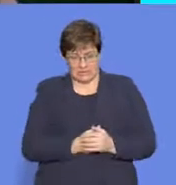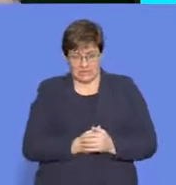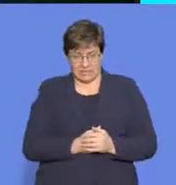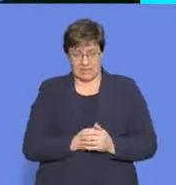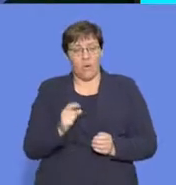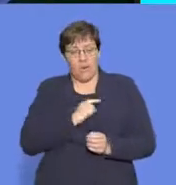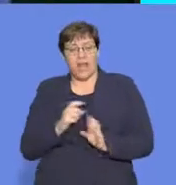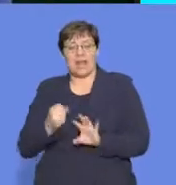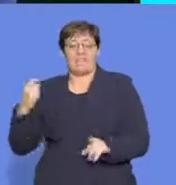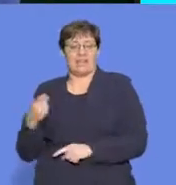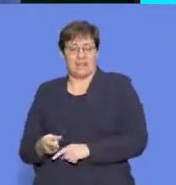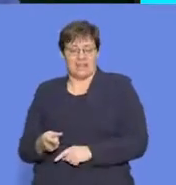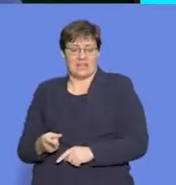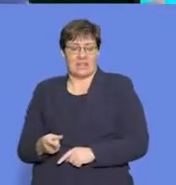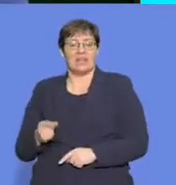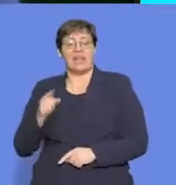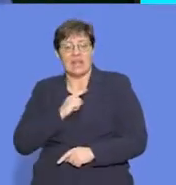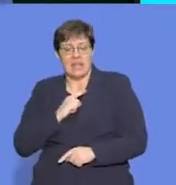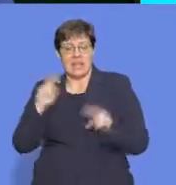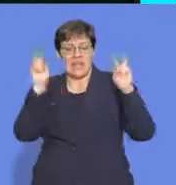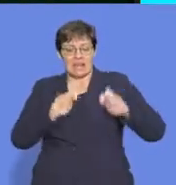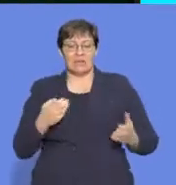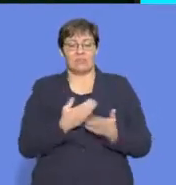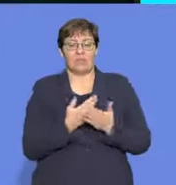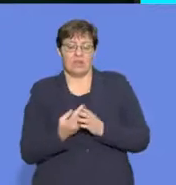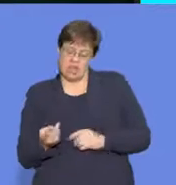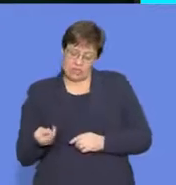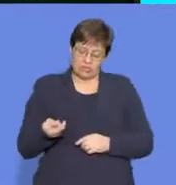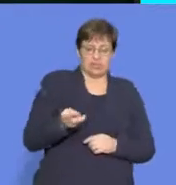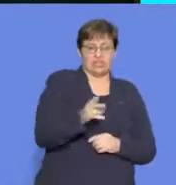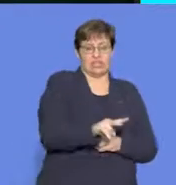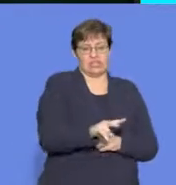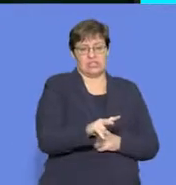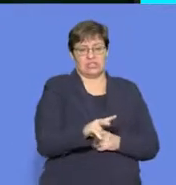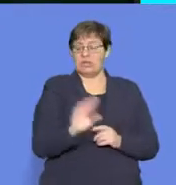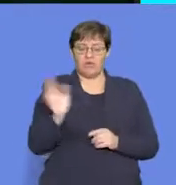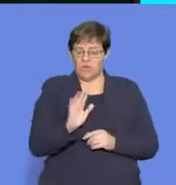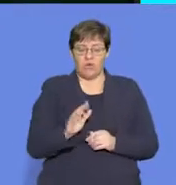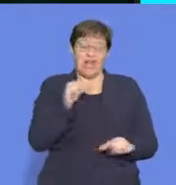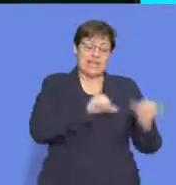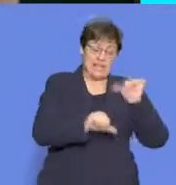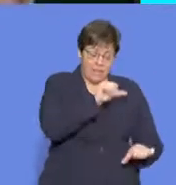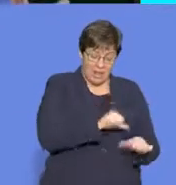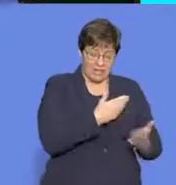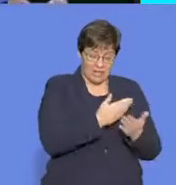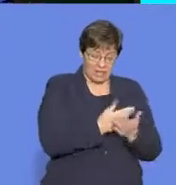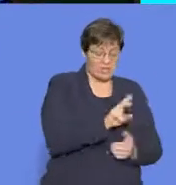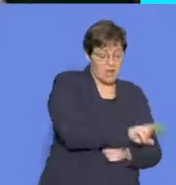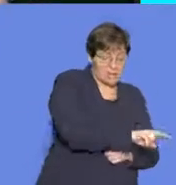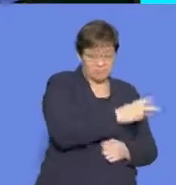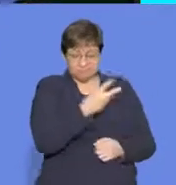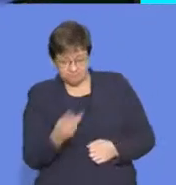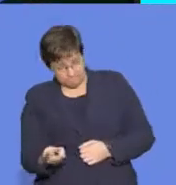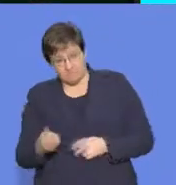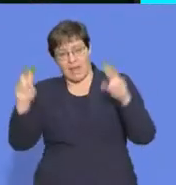It's one in which we're finding electrical potential is converted into, chemical potential